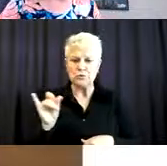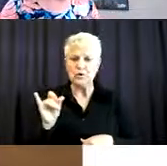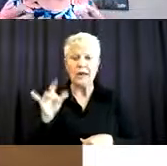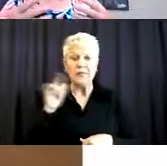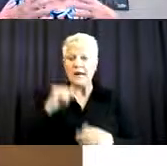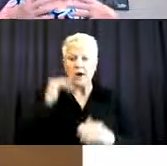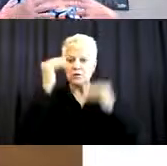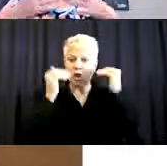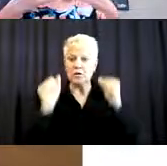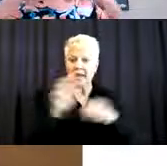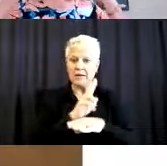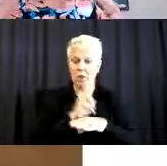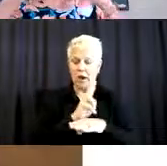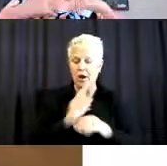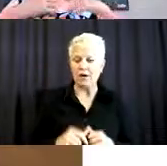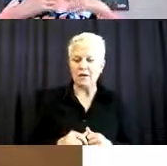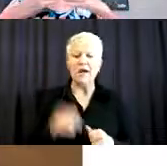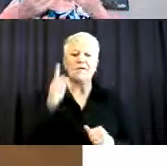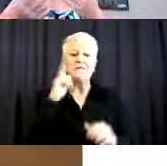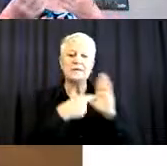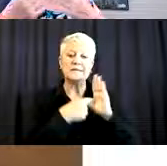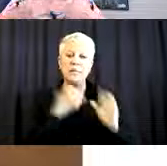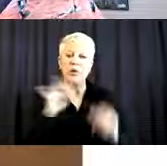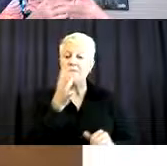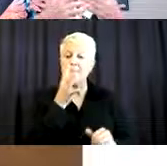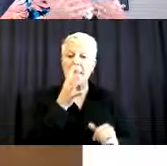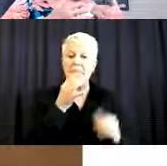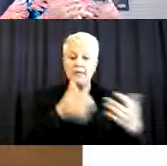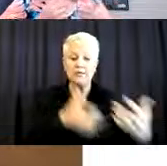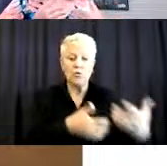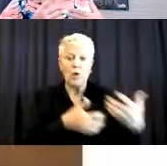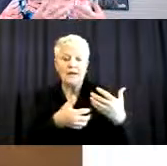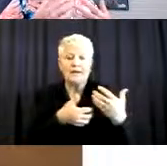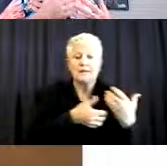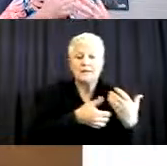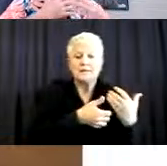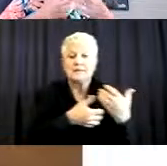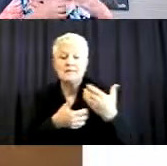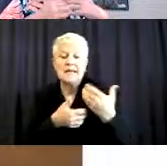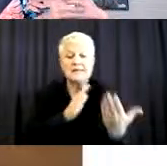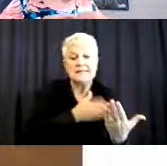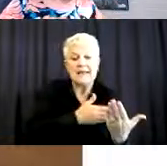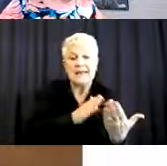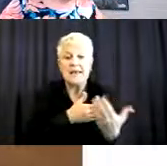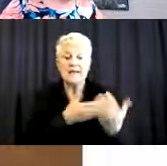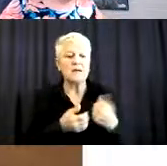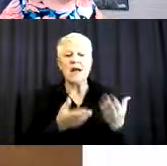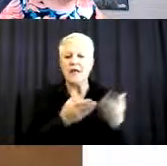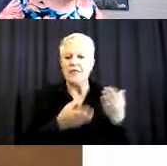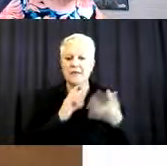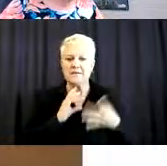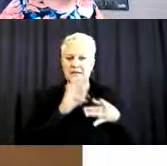can wear, so that, let's say a mom is rocking and snuggling and singing to a child, that there are things anchored